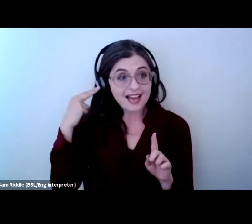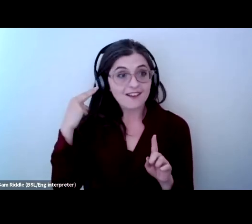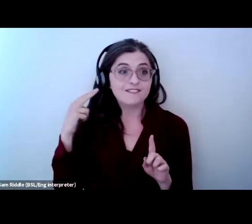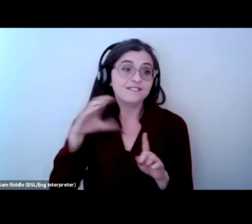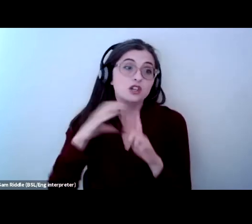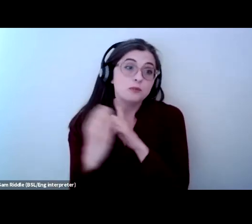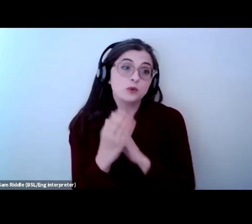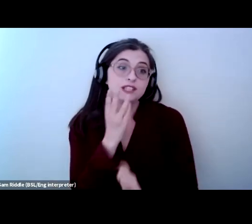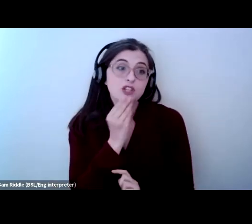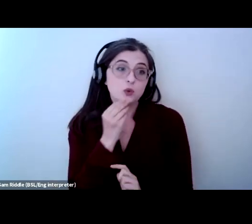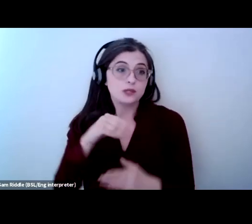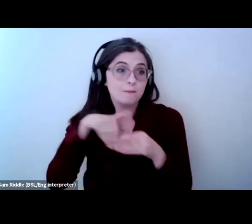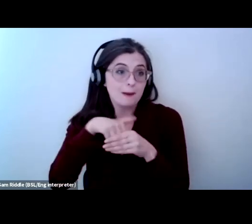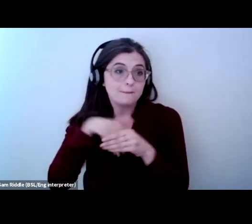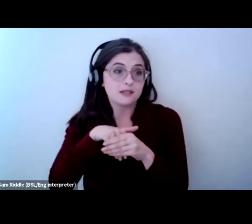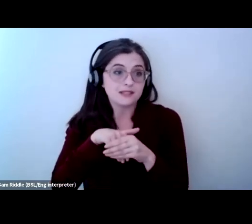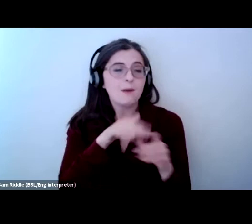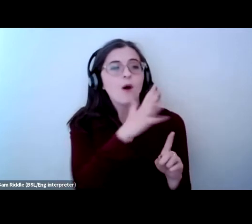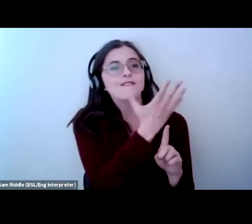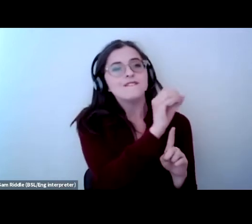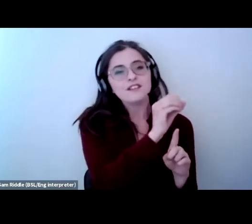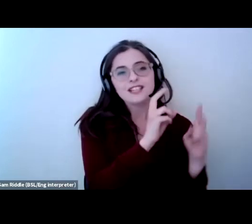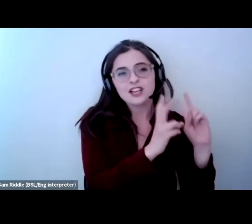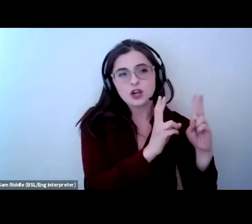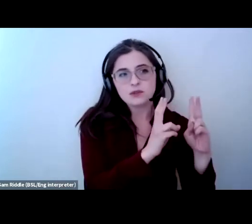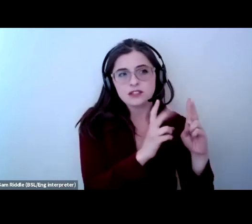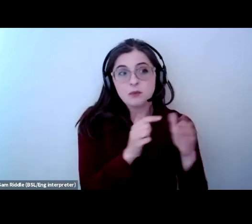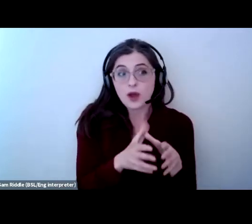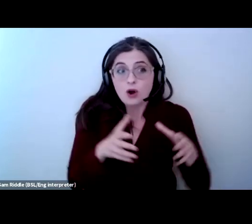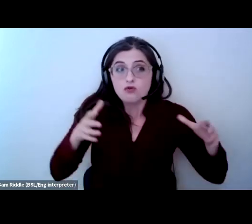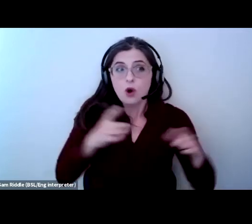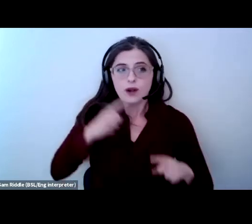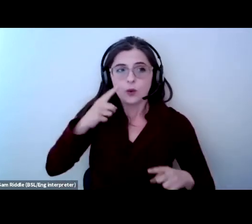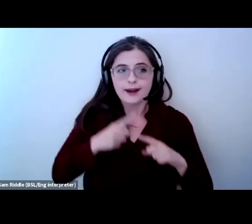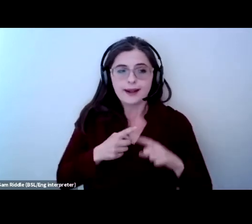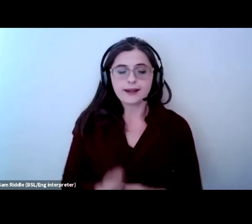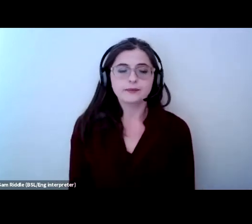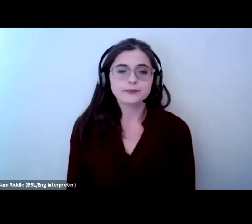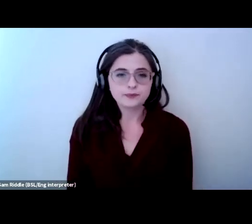user members and 50 interpreters. So we're increasing quite rapidly.